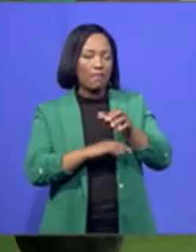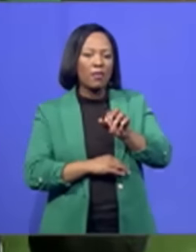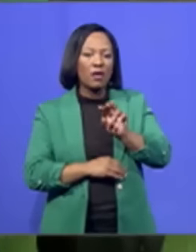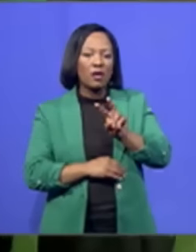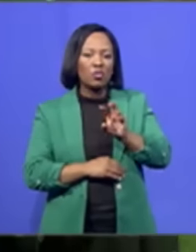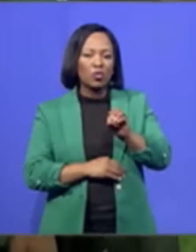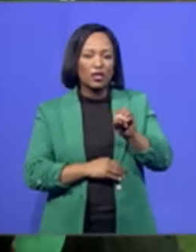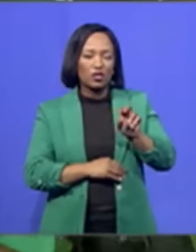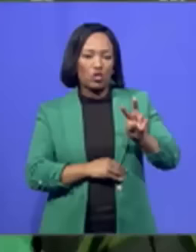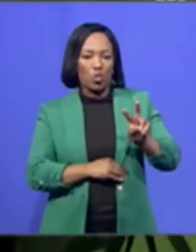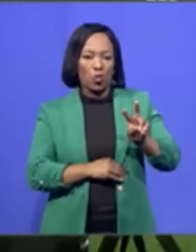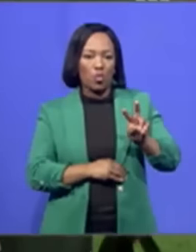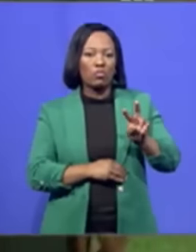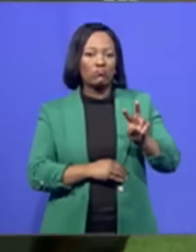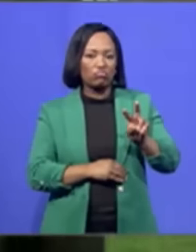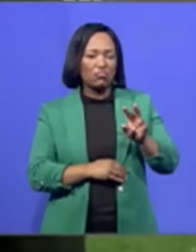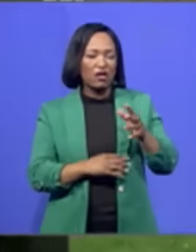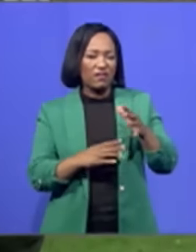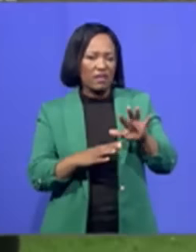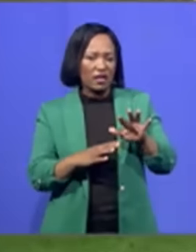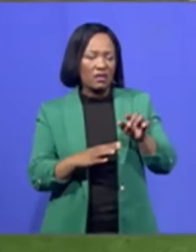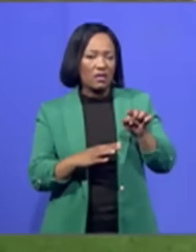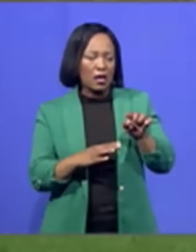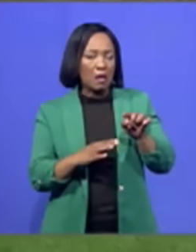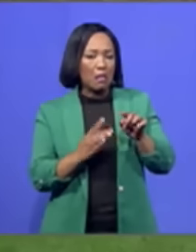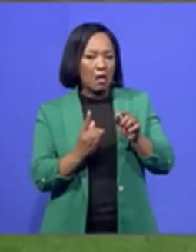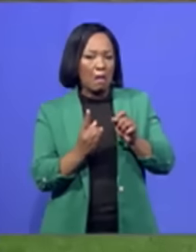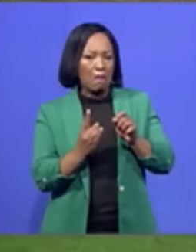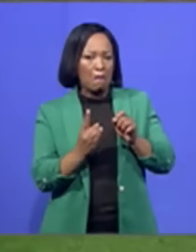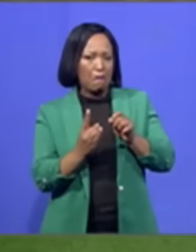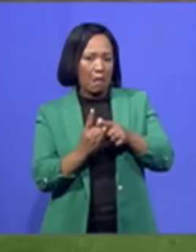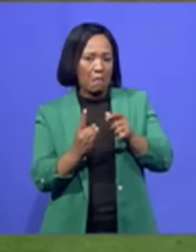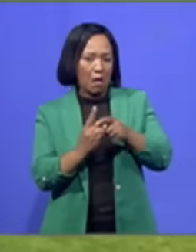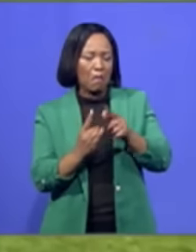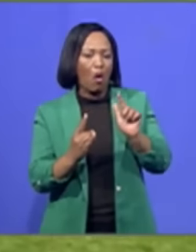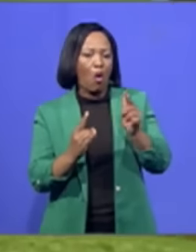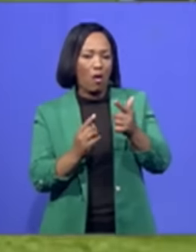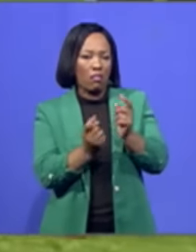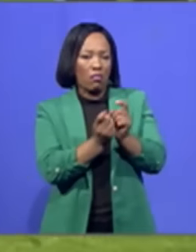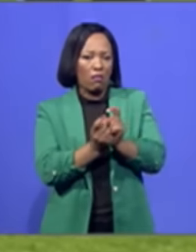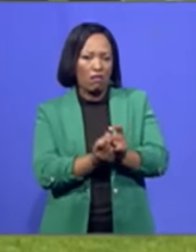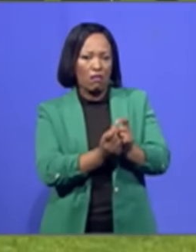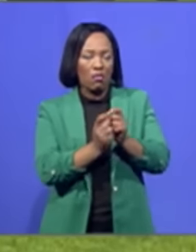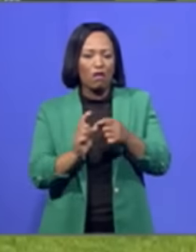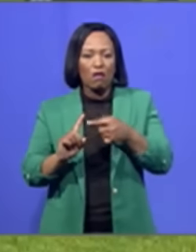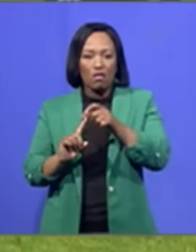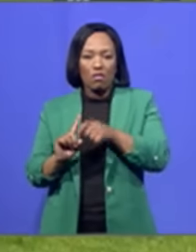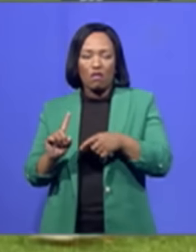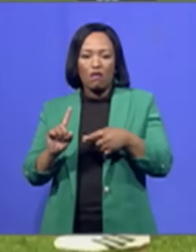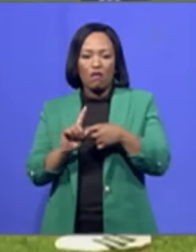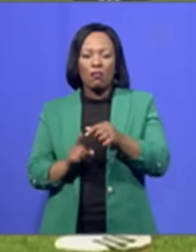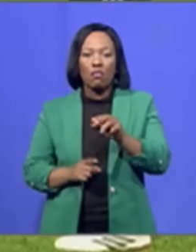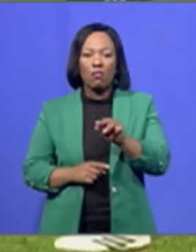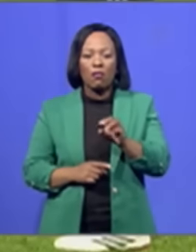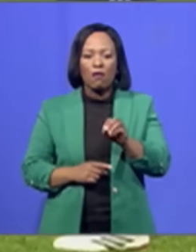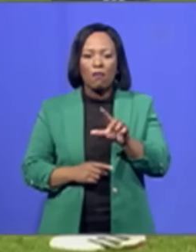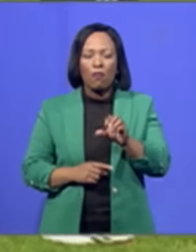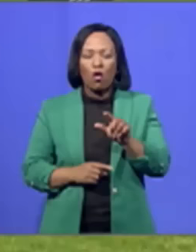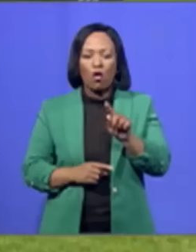2002 mo ba kgonnego go nwesha dipapading tša bona ka moka. Moloto e be e le mothuša mohlahli ka